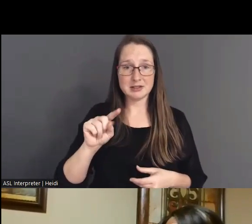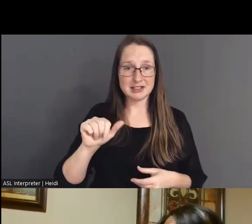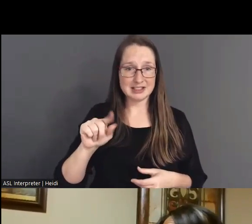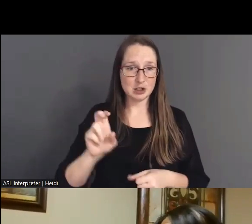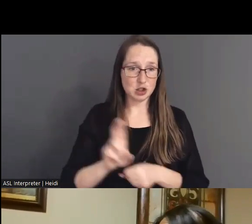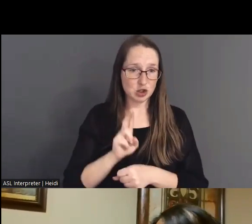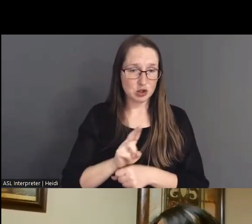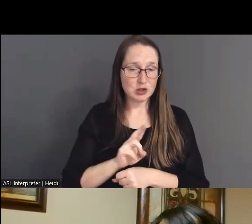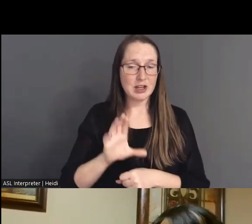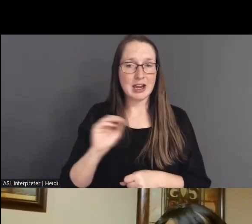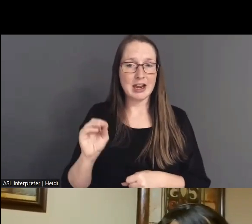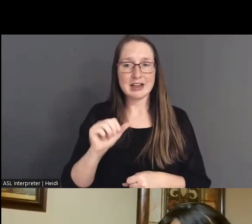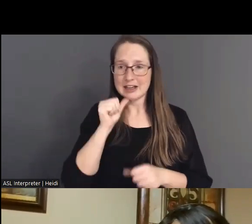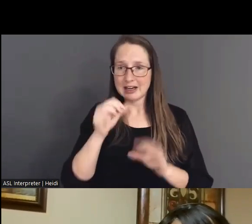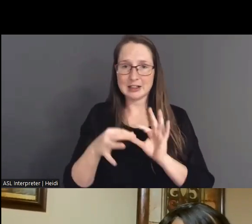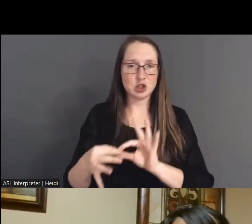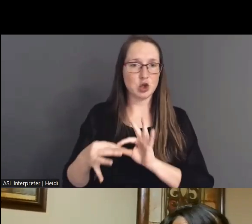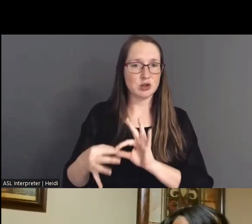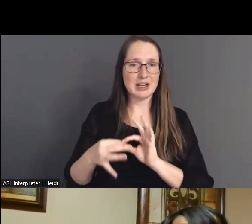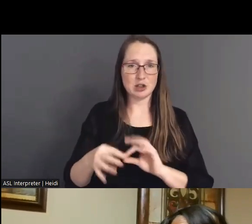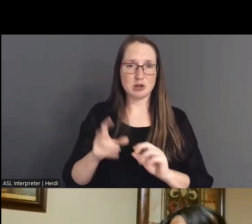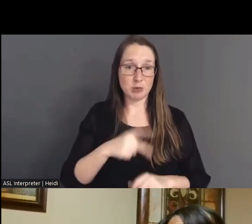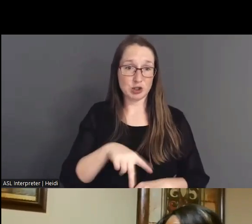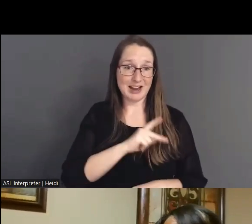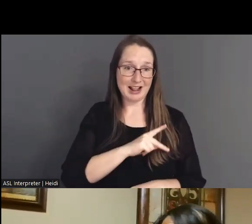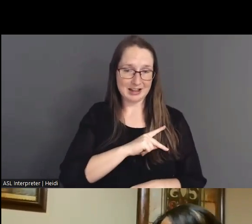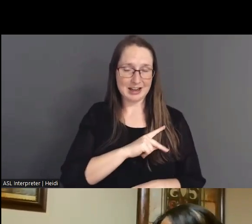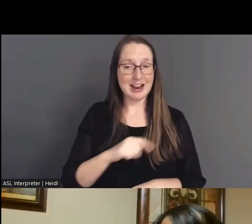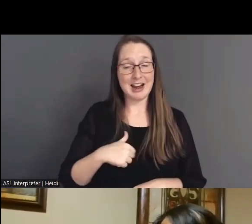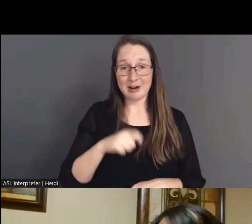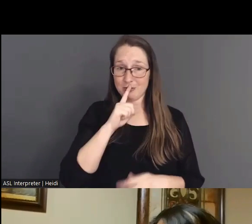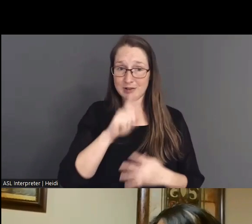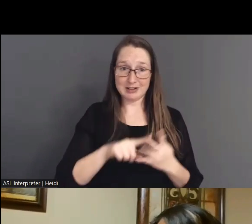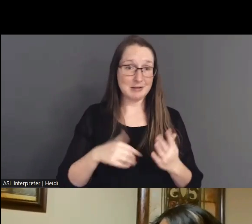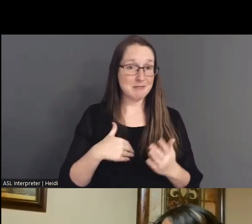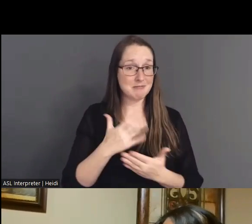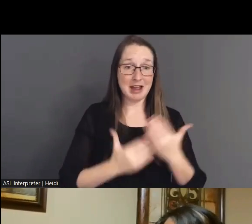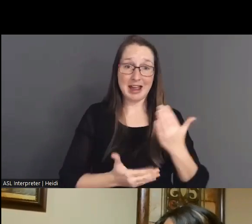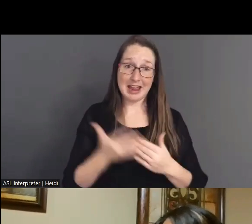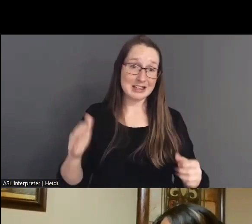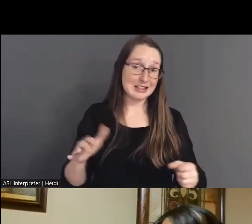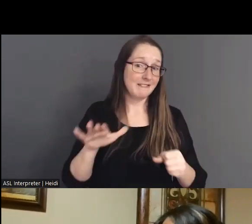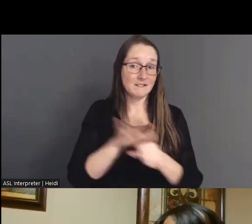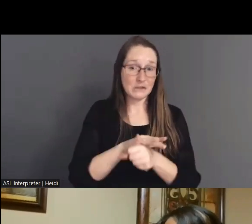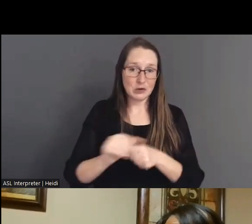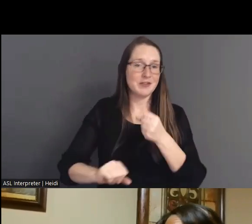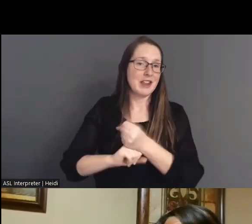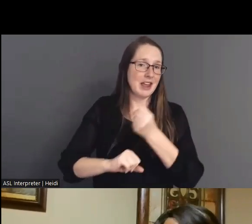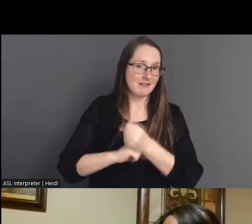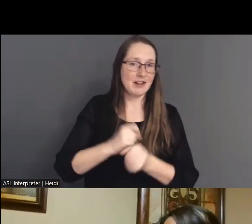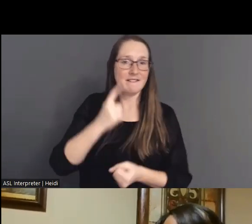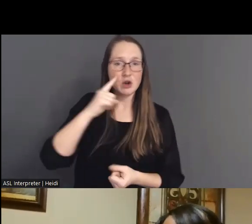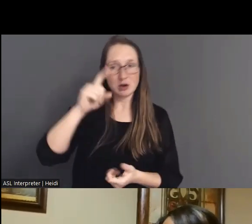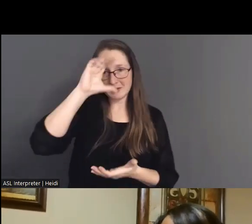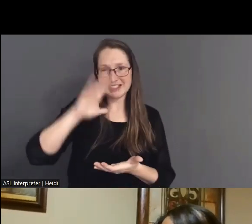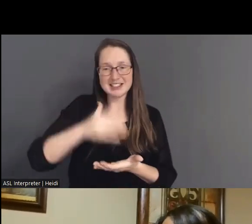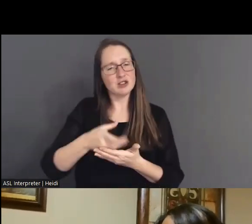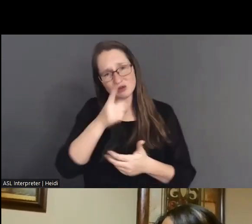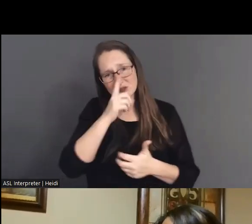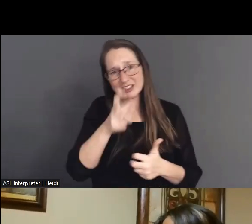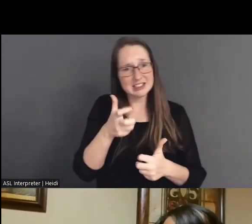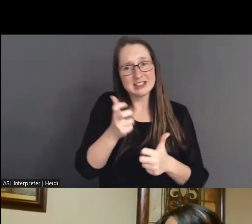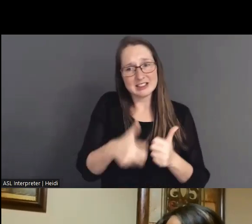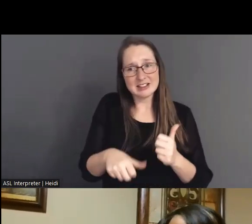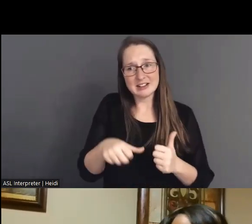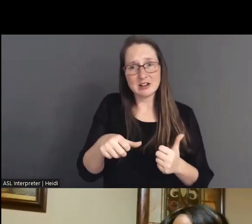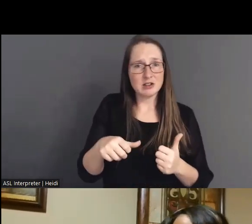and a dissociated personality. So I pretty much have my hands full advocating for him, which is kind of difficult because he's